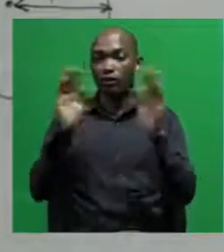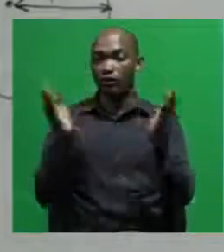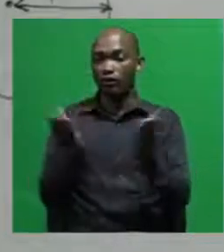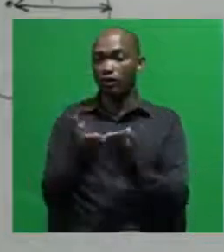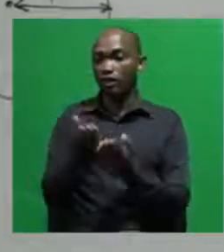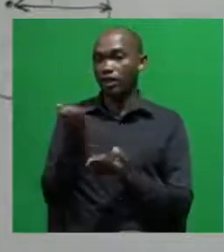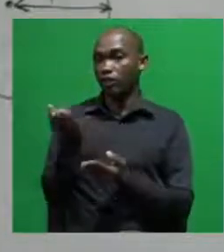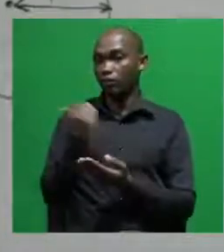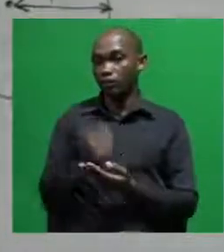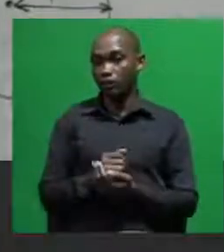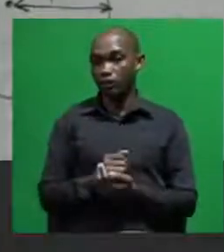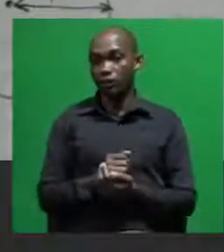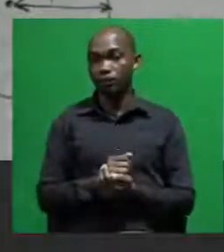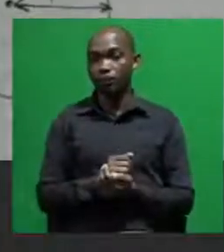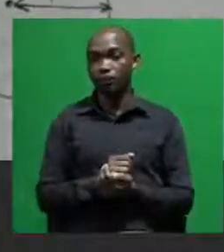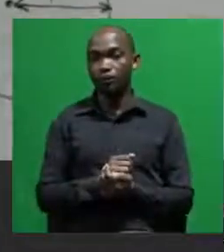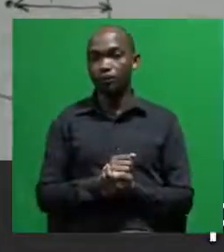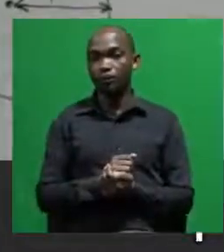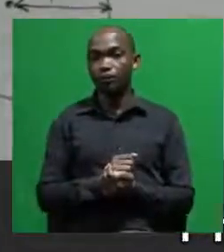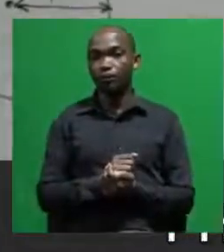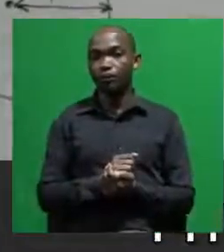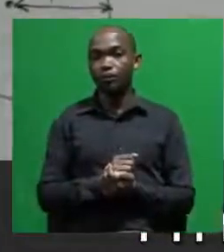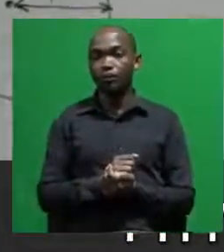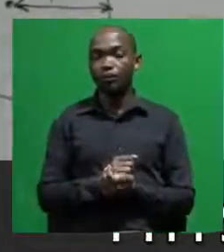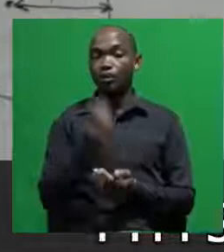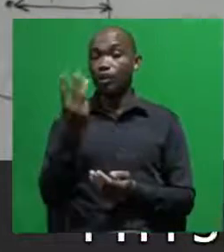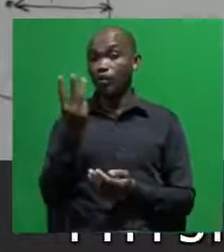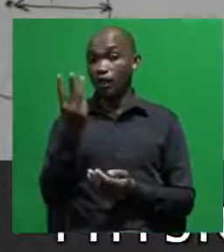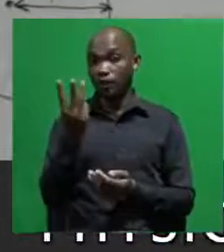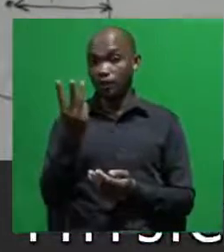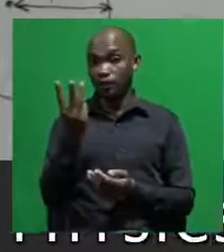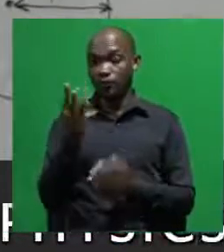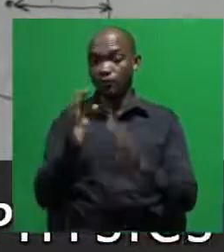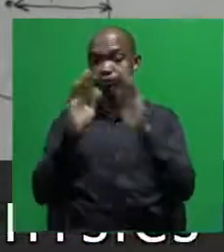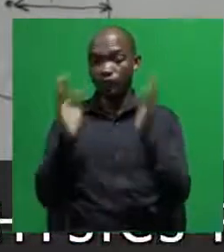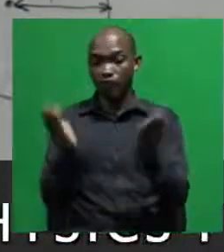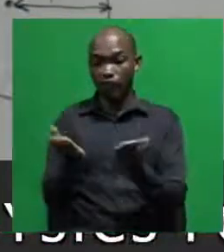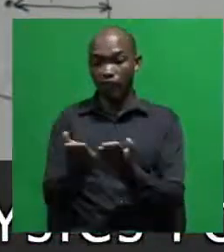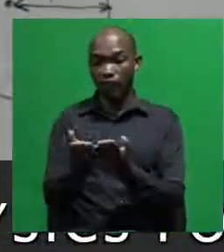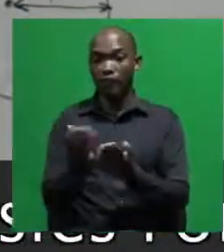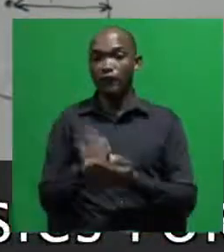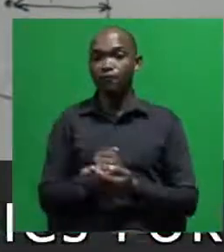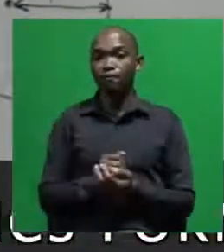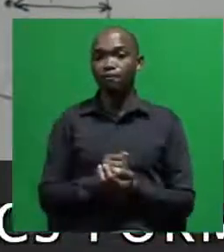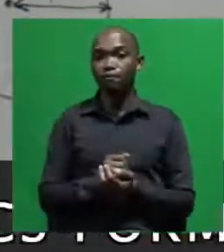object. So what is the volume of the spherical object?